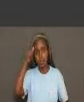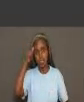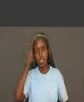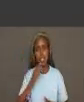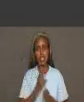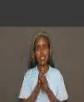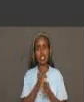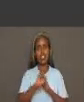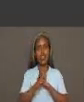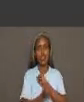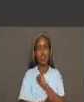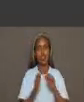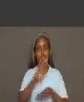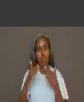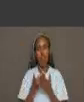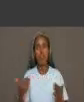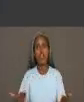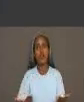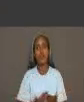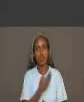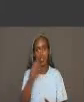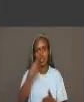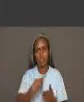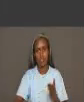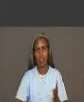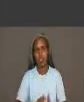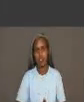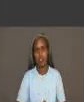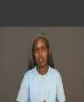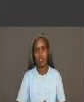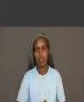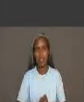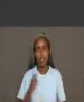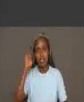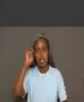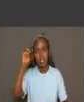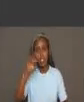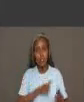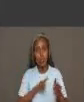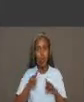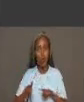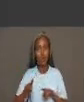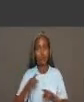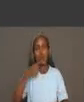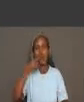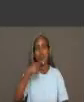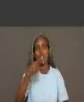all modern taxation. He is also quoted as